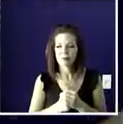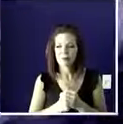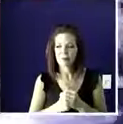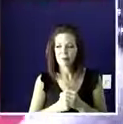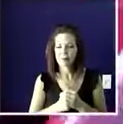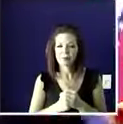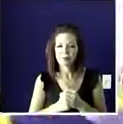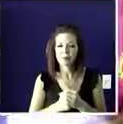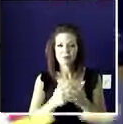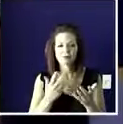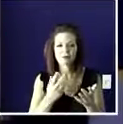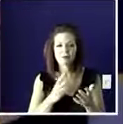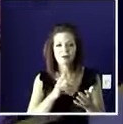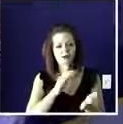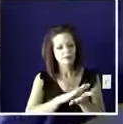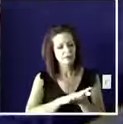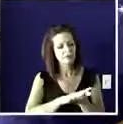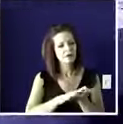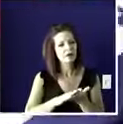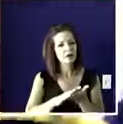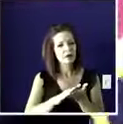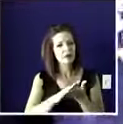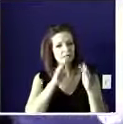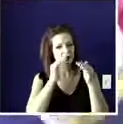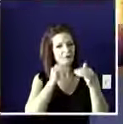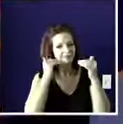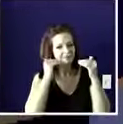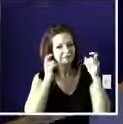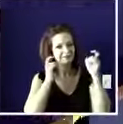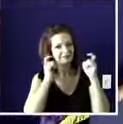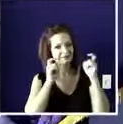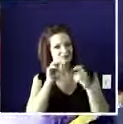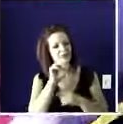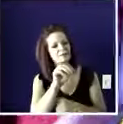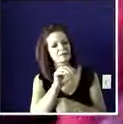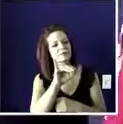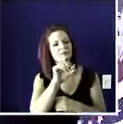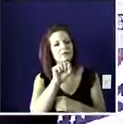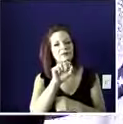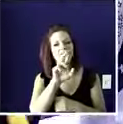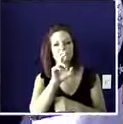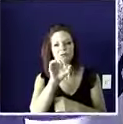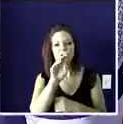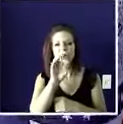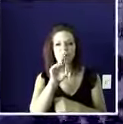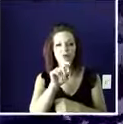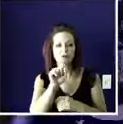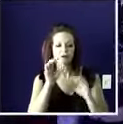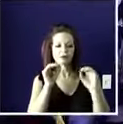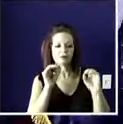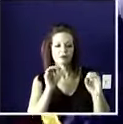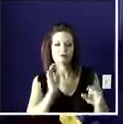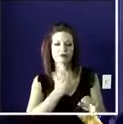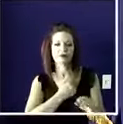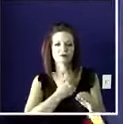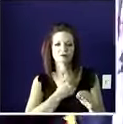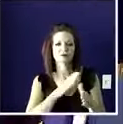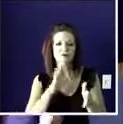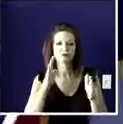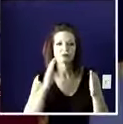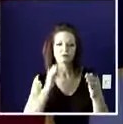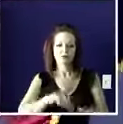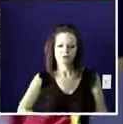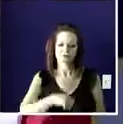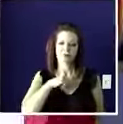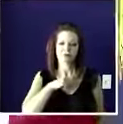It is the kind expression of Miss Roberts that teaches us humility. It is the empowerment of a crowd at a